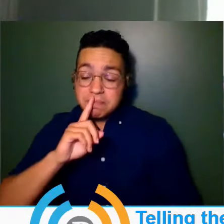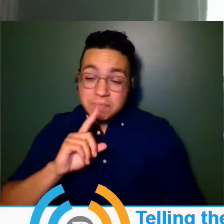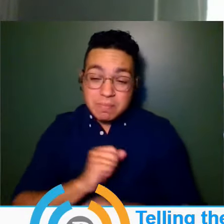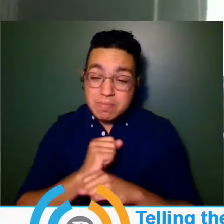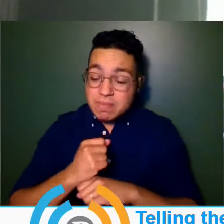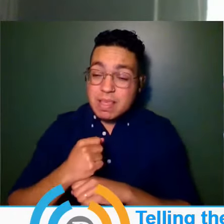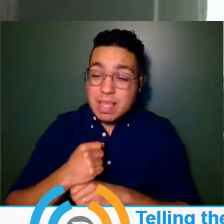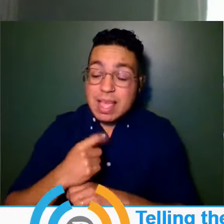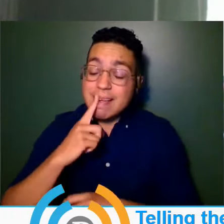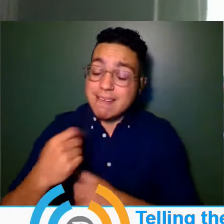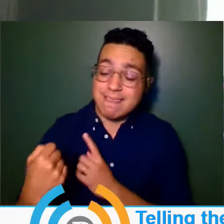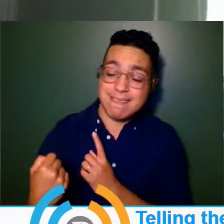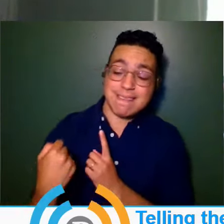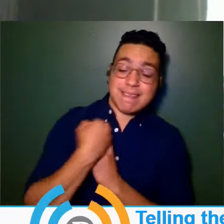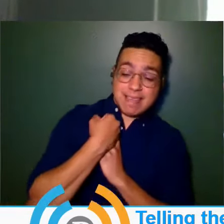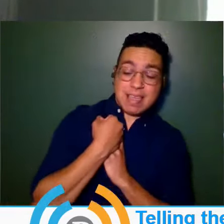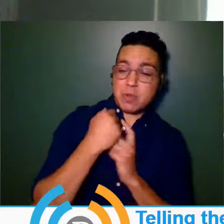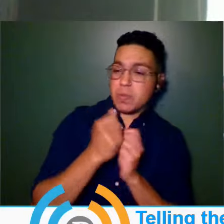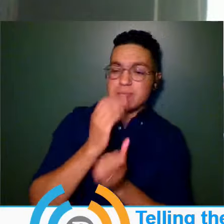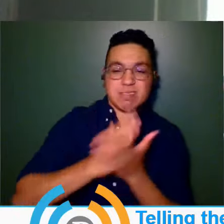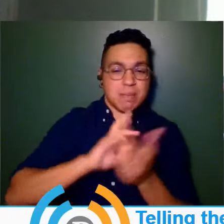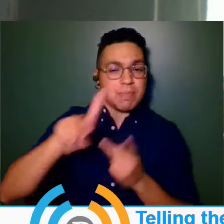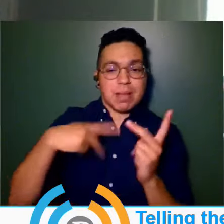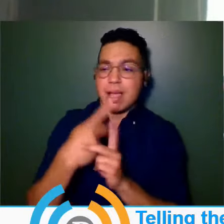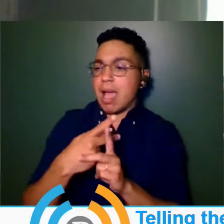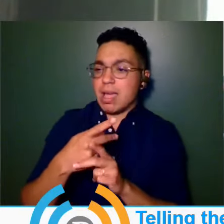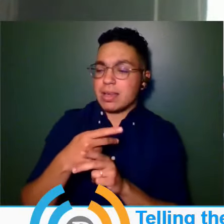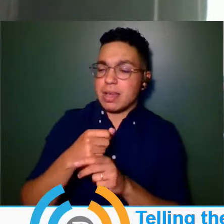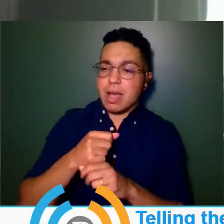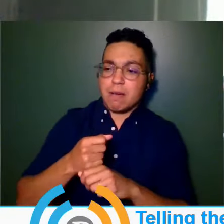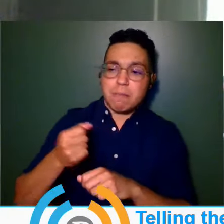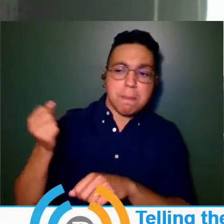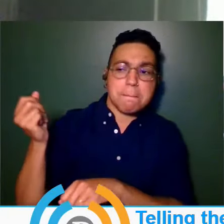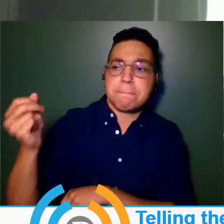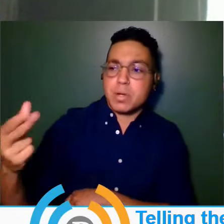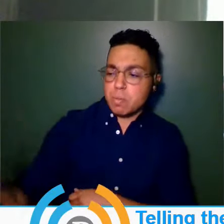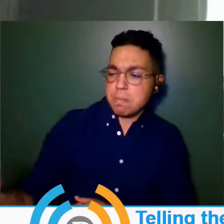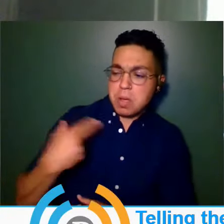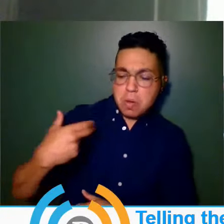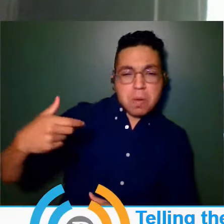with some sort of munitions, like a canister, on my knee.